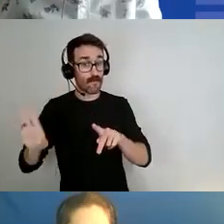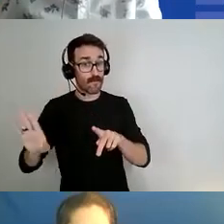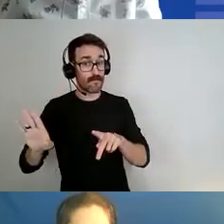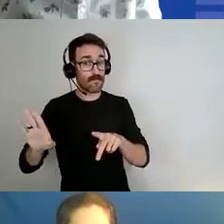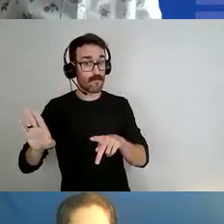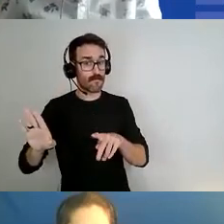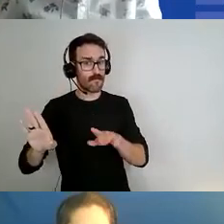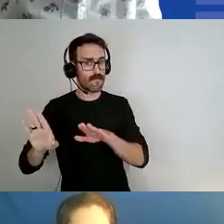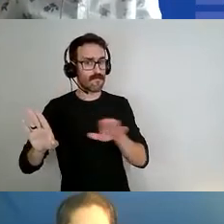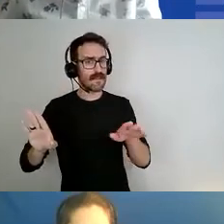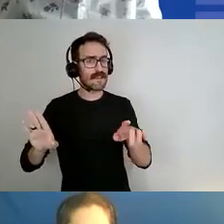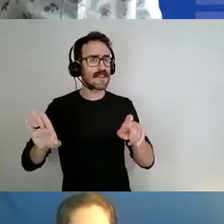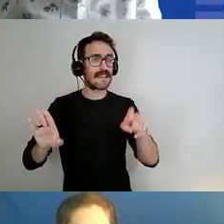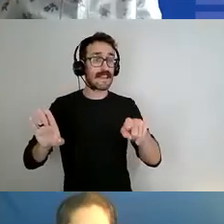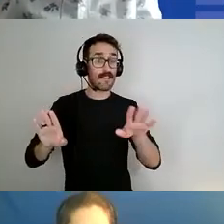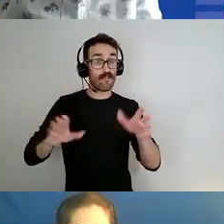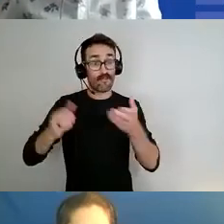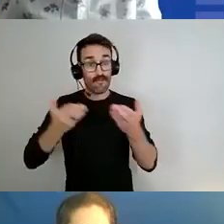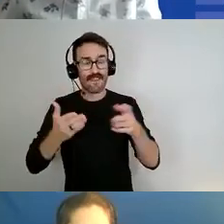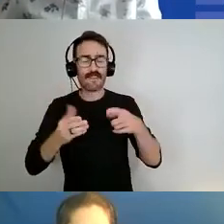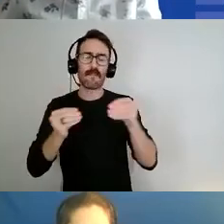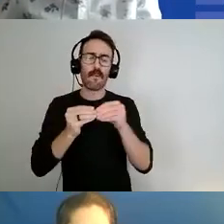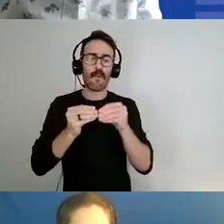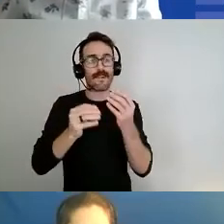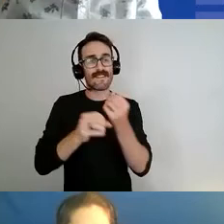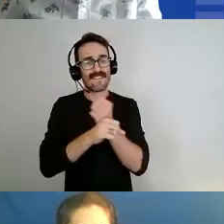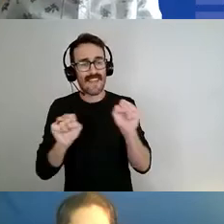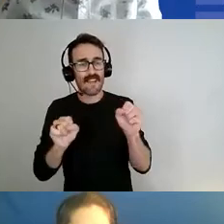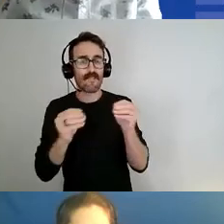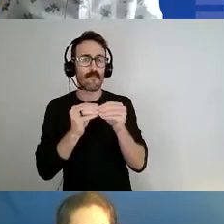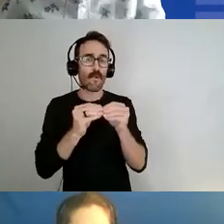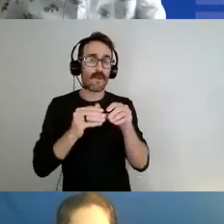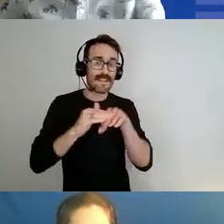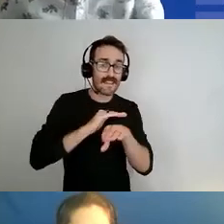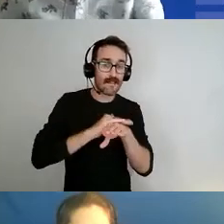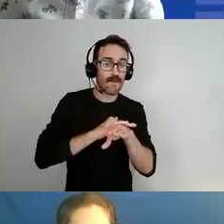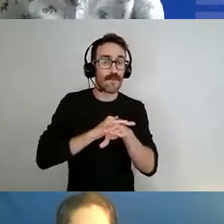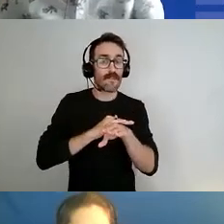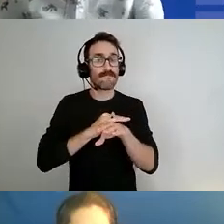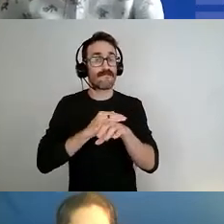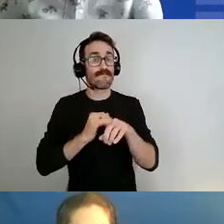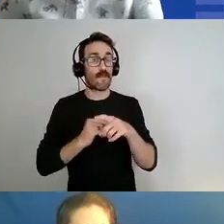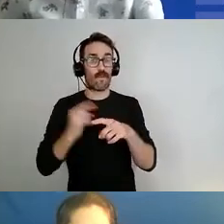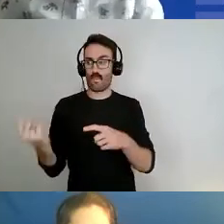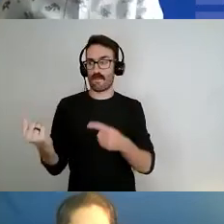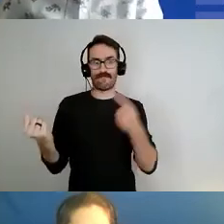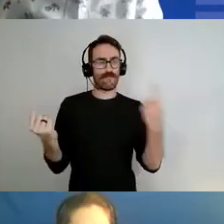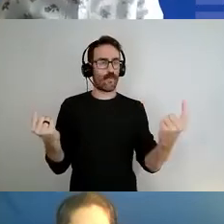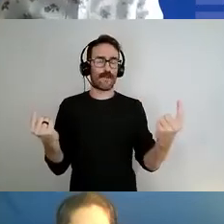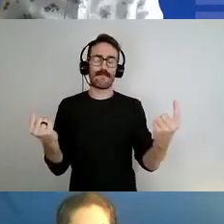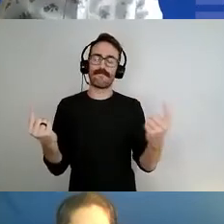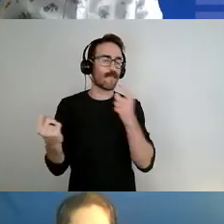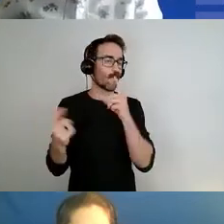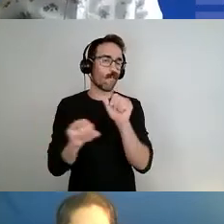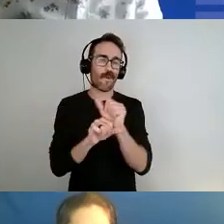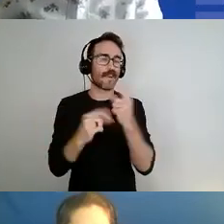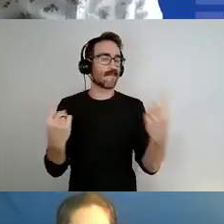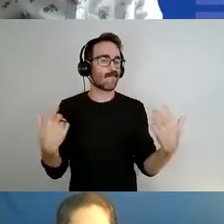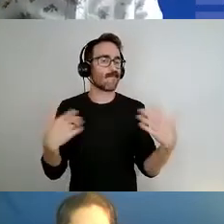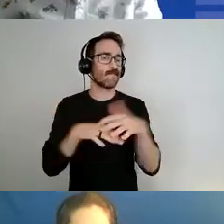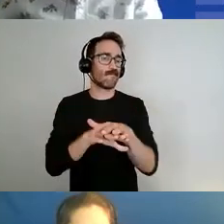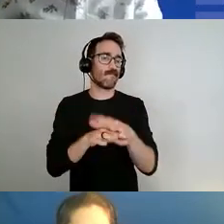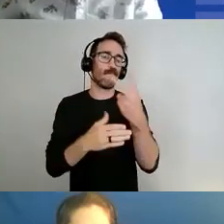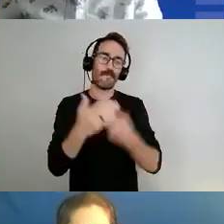2SLGBTQI people that are more accessible and that silos don't work. So we really have to work together to do